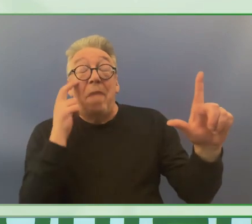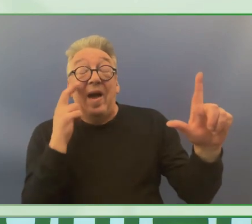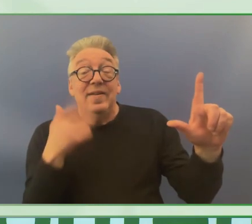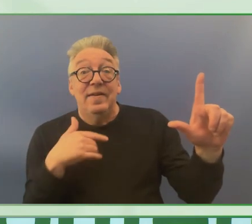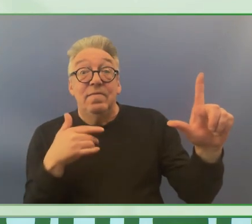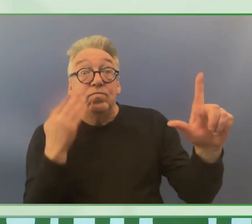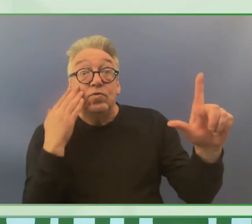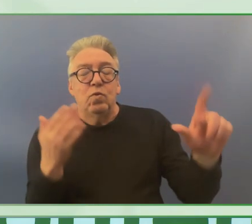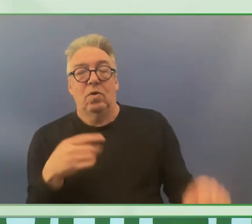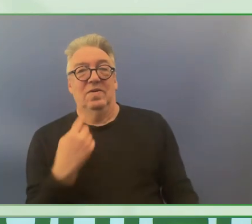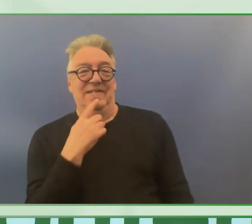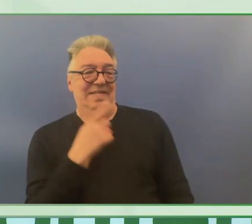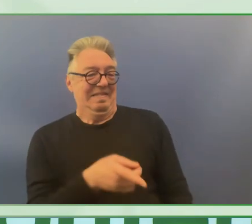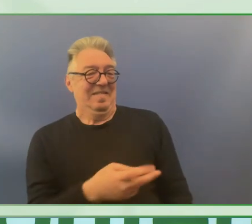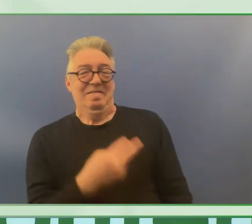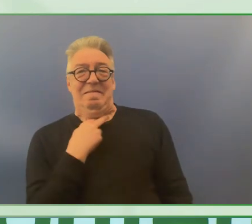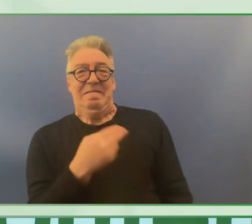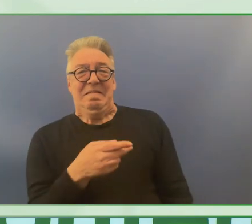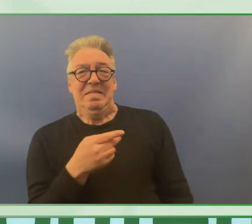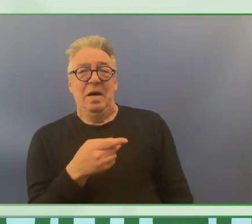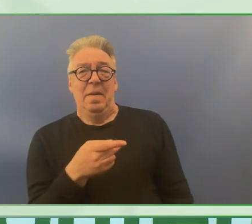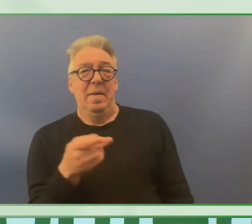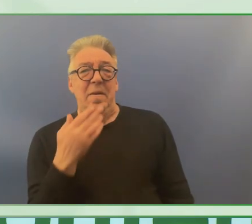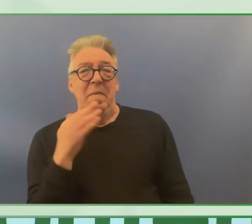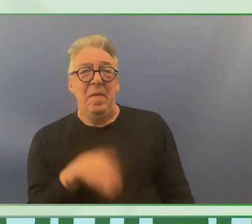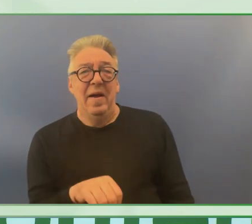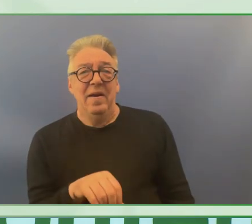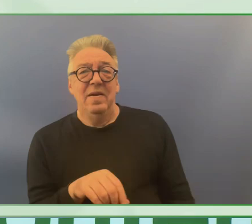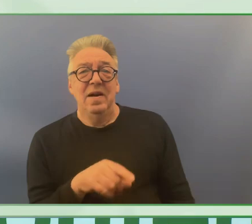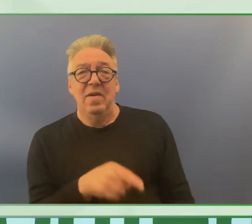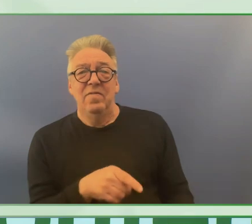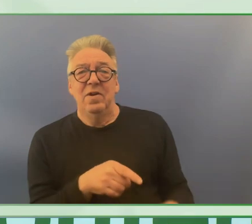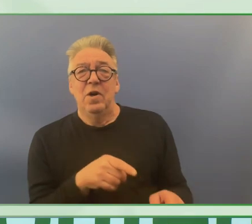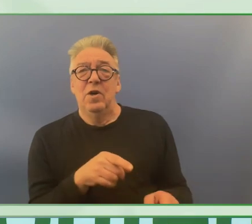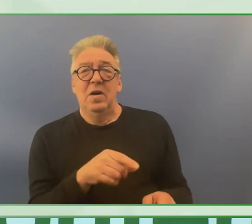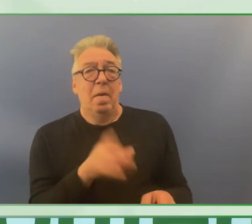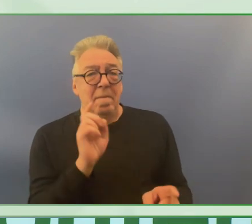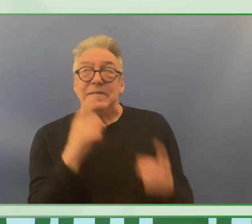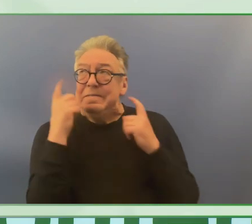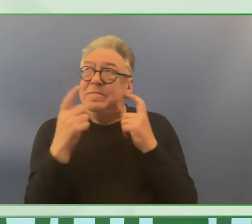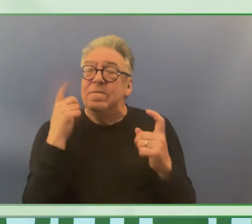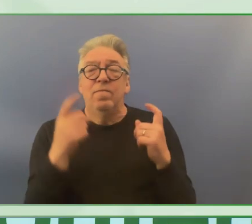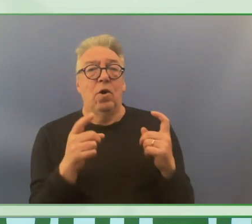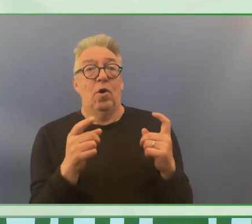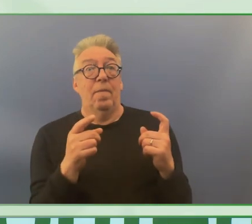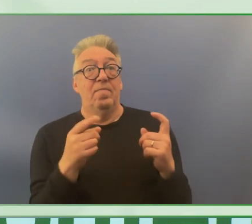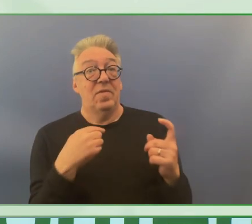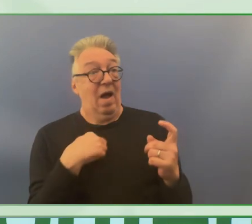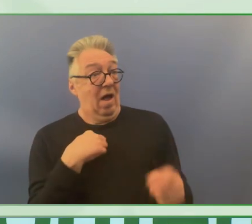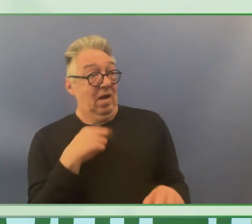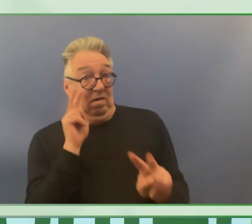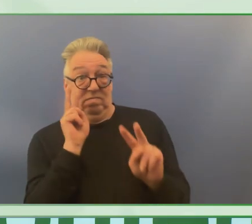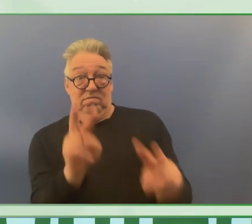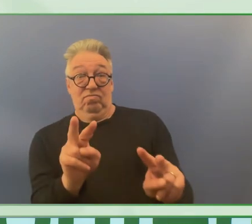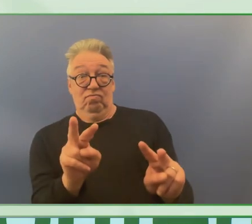ugh, that's bad, because if this takes 10 seconds to think about it, as a sighted user, I have access to that